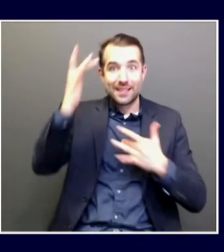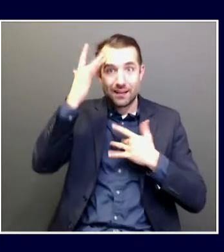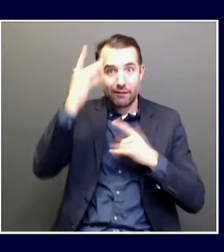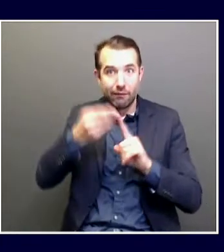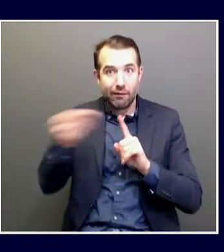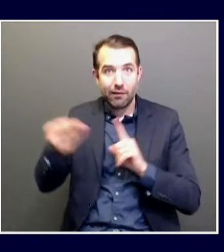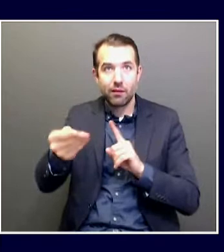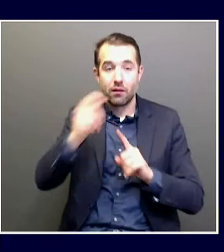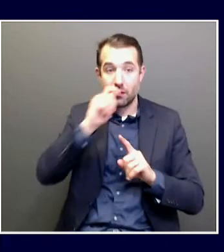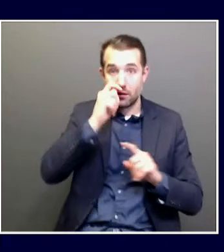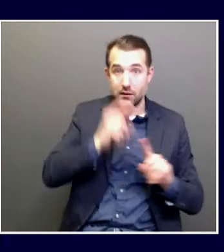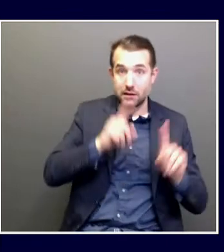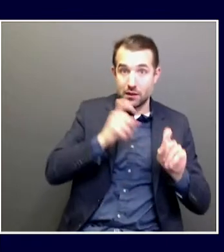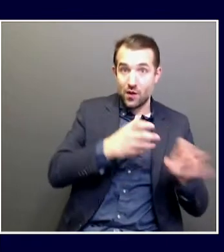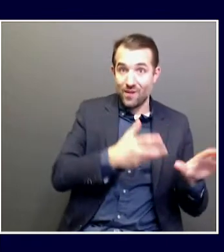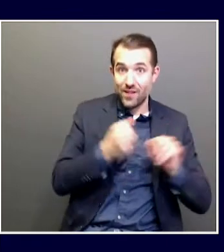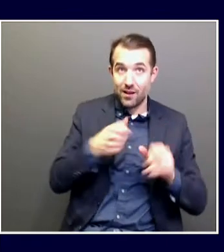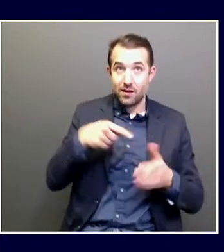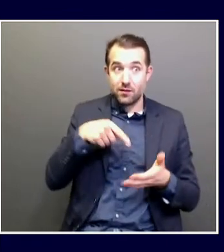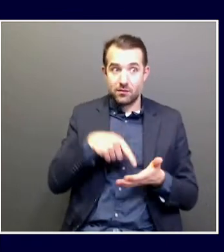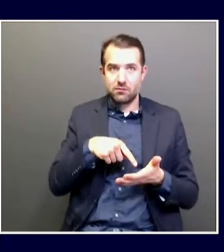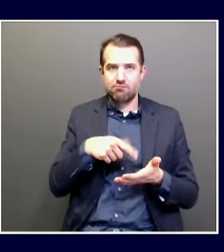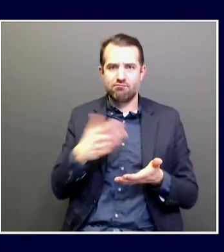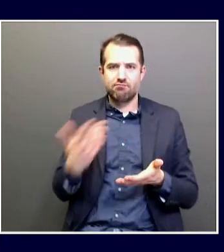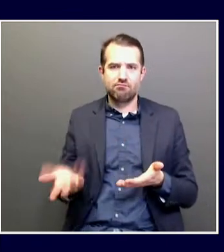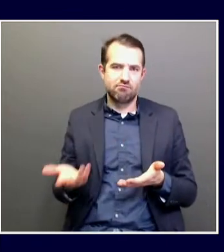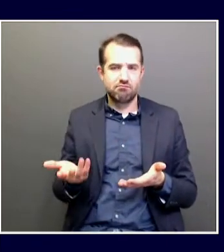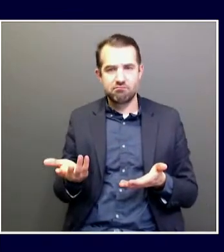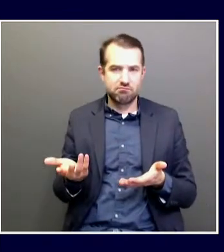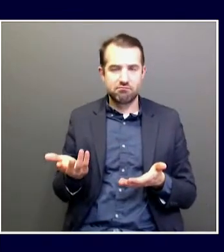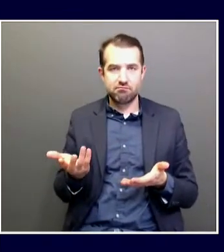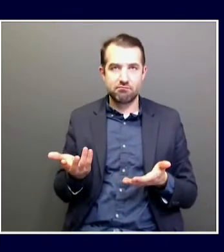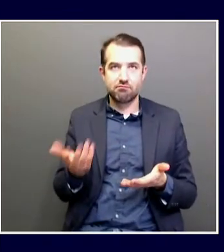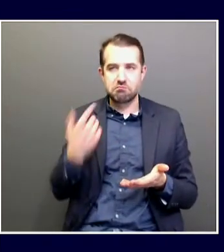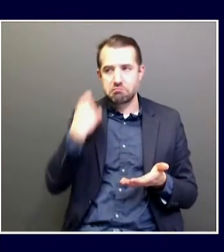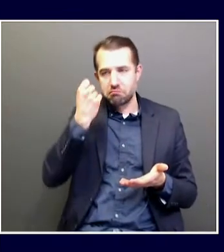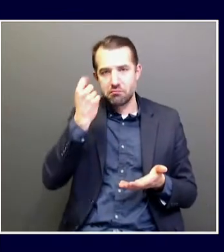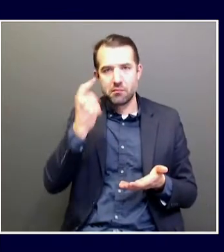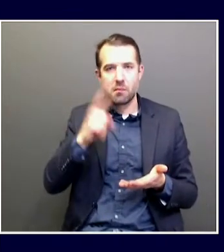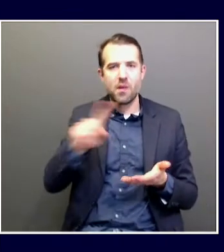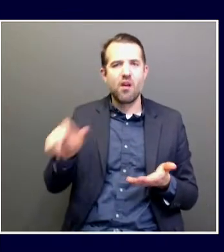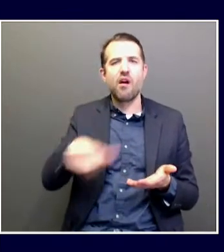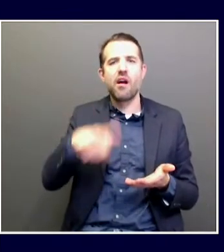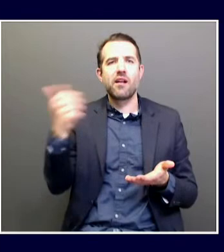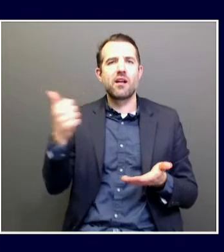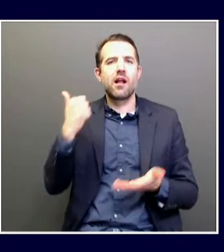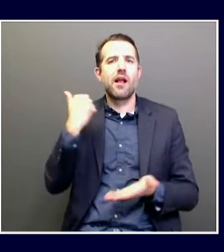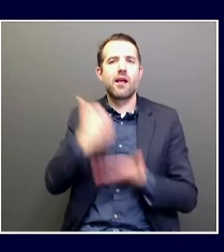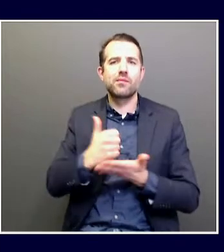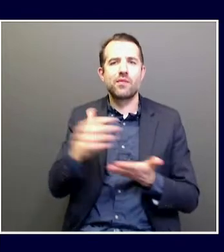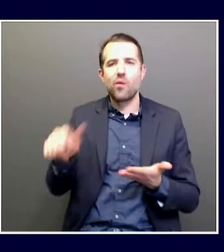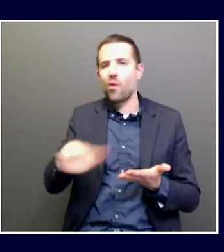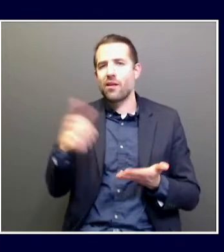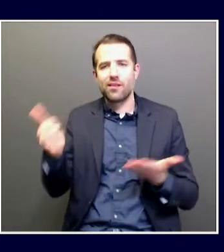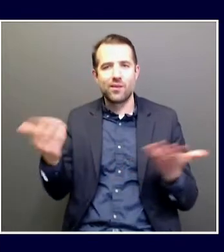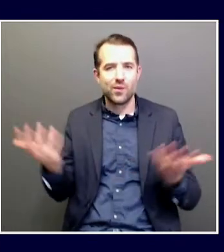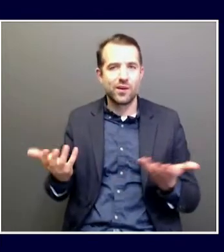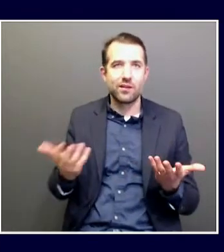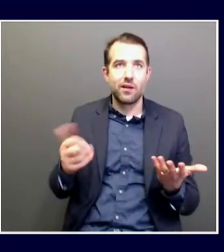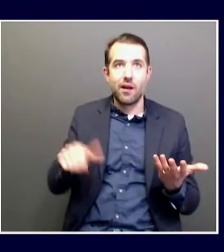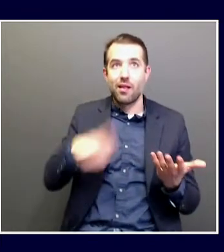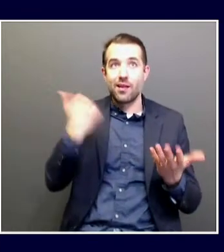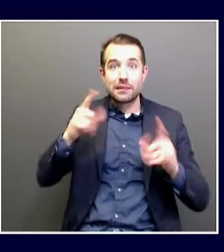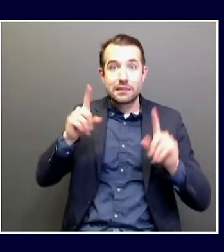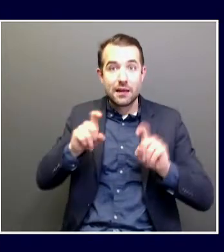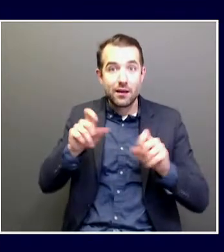them to COVID-19. What else is in place right now as the federal government works to stand up more testing sites? Is there anything that you can shed some